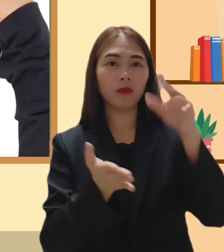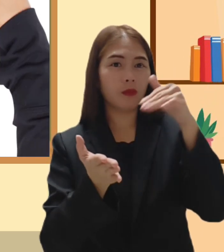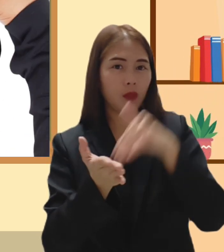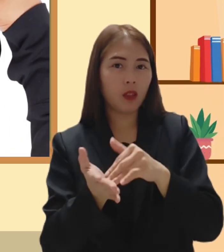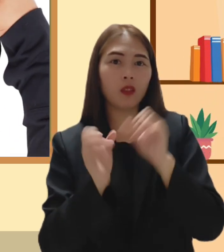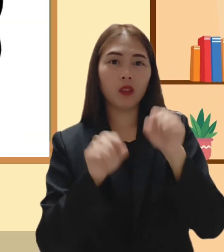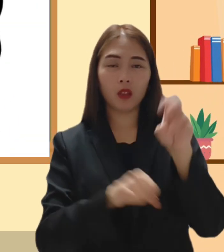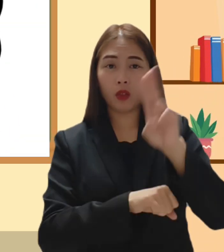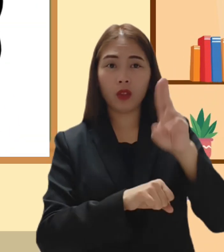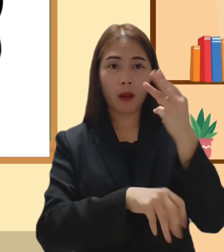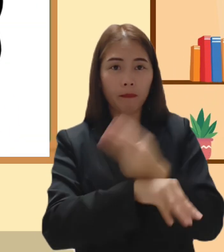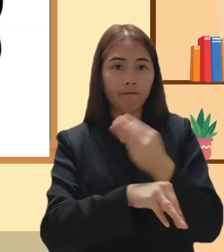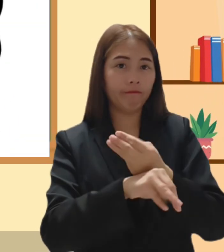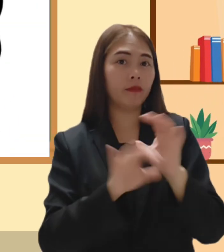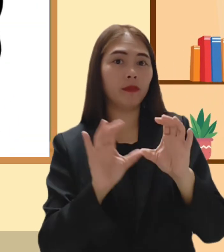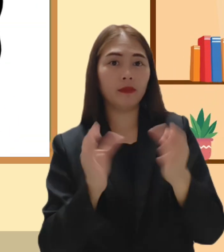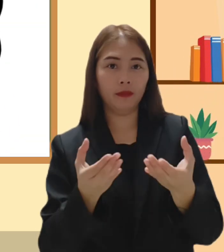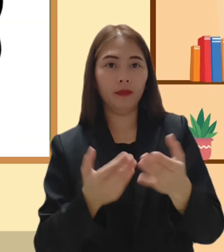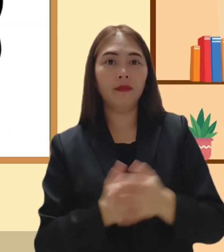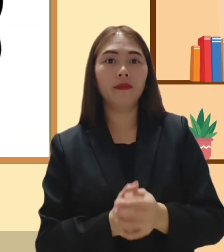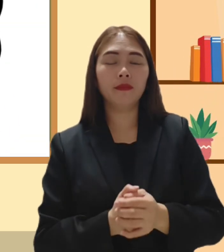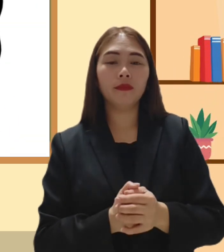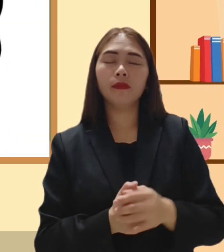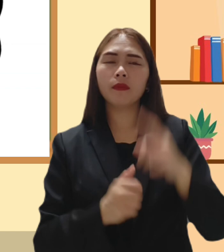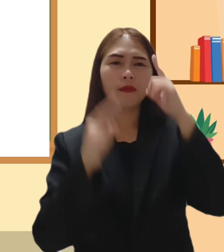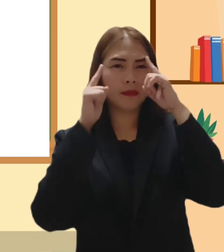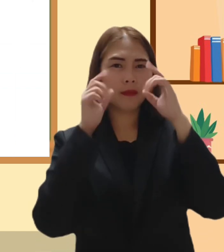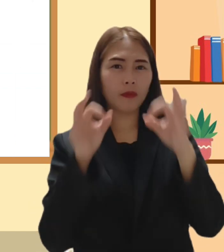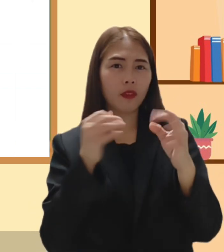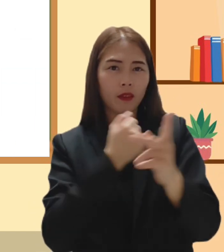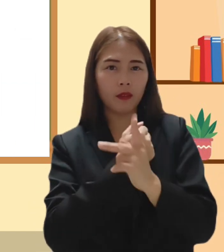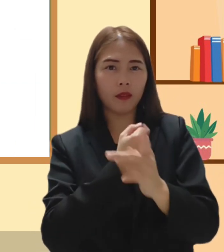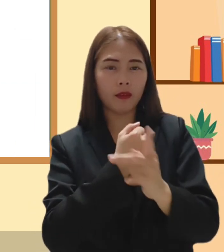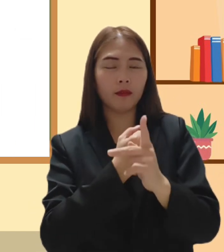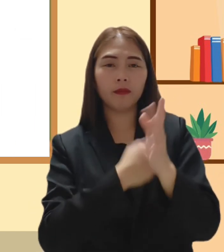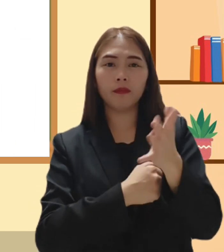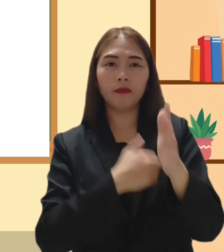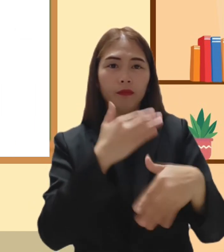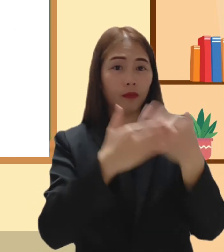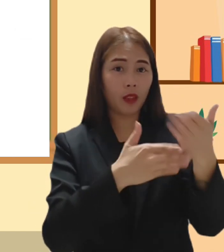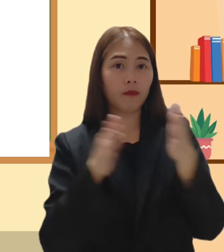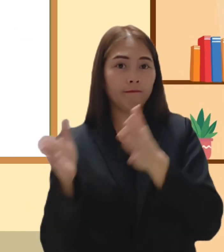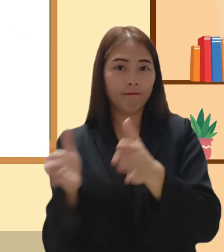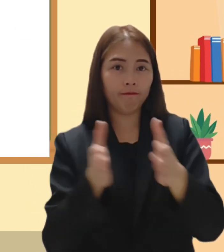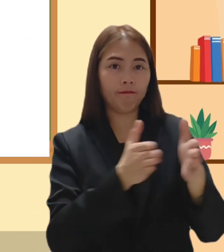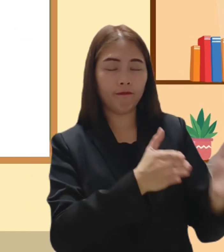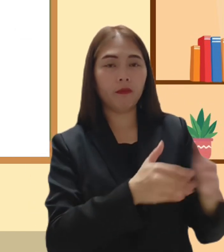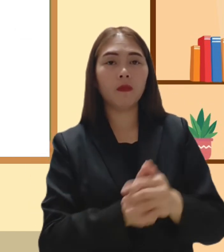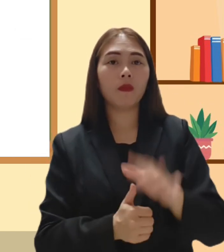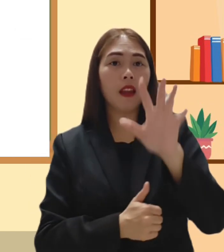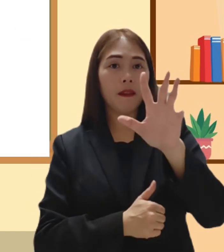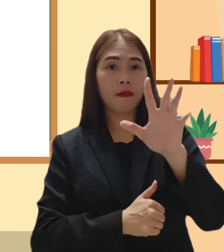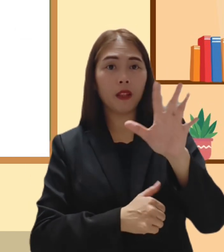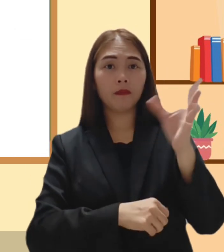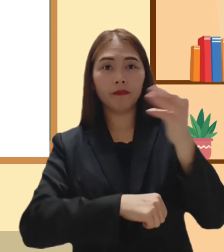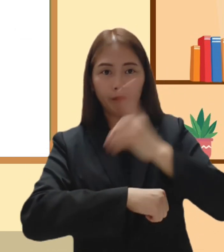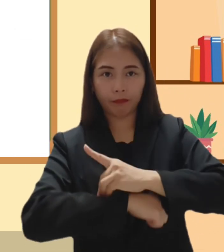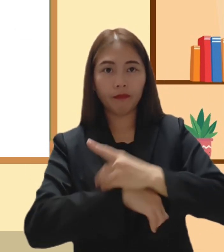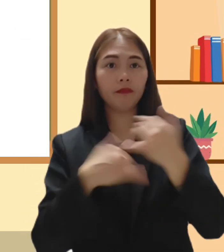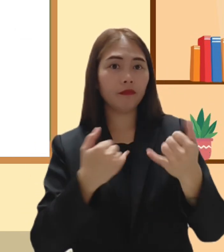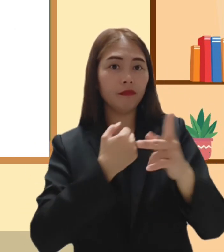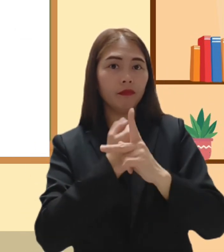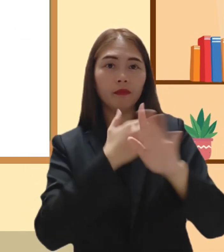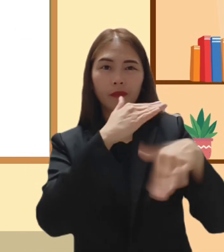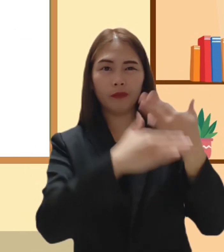that costs 2,000 pesos so you can use it for math class. You decide to save money following a pattern. If you save 5